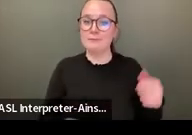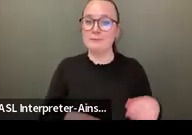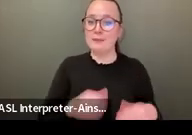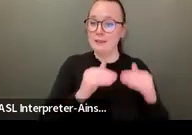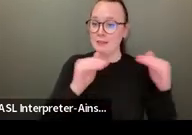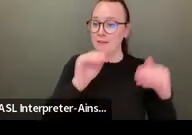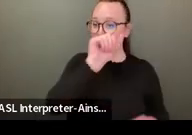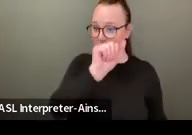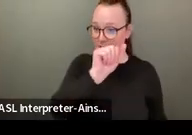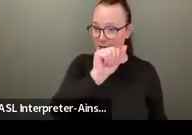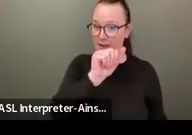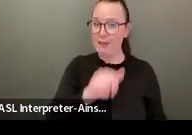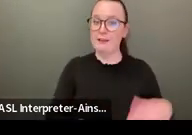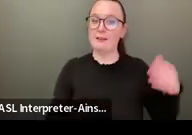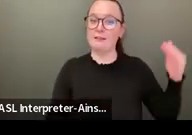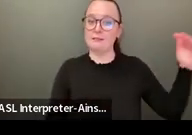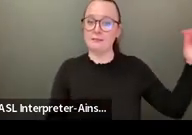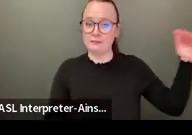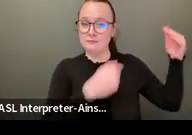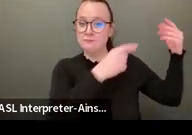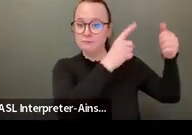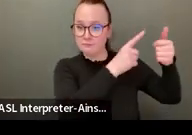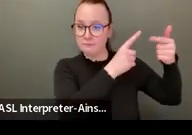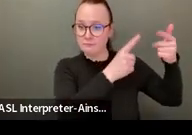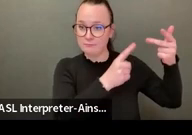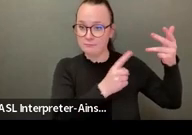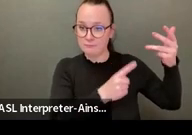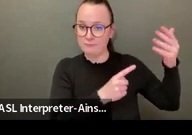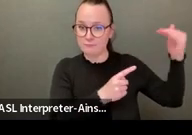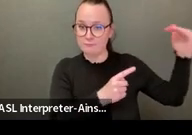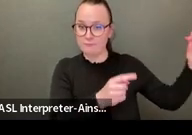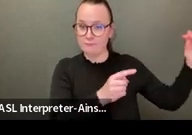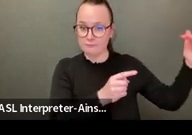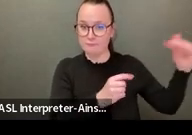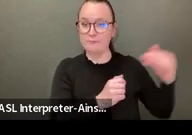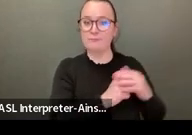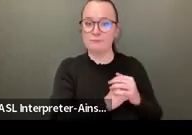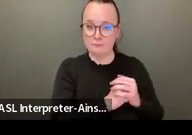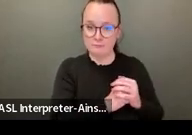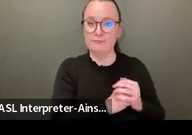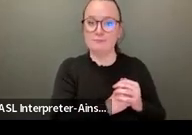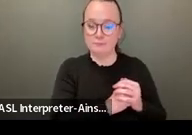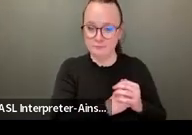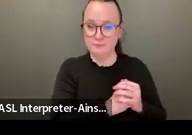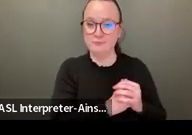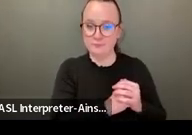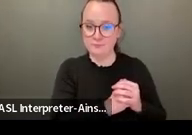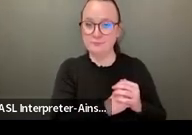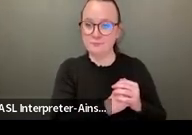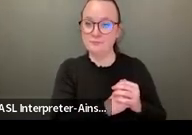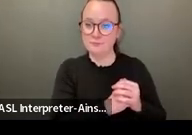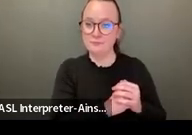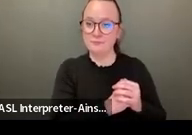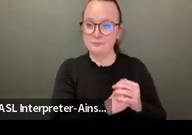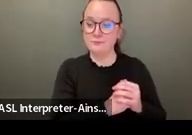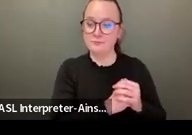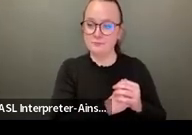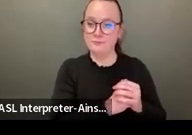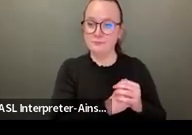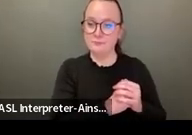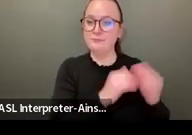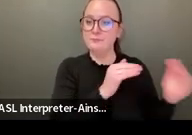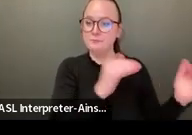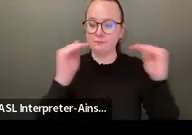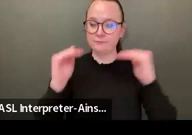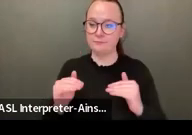19 basic consonant sounds, high frequency sight words, 1 to 25, and segmenting simple CBC words. And